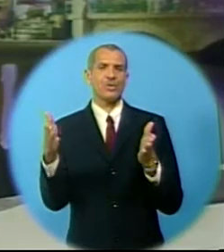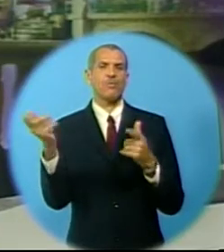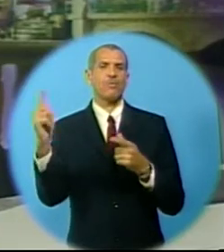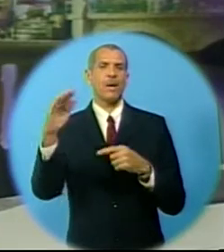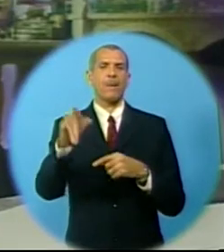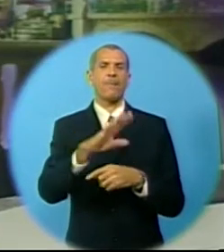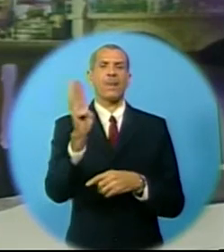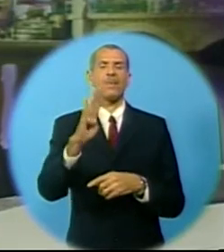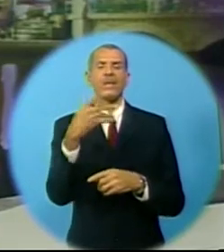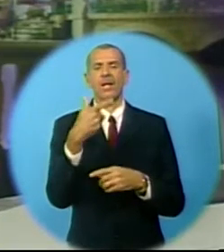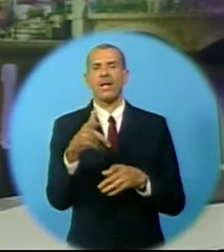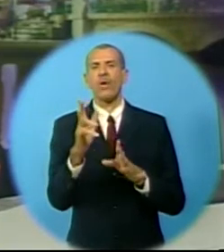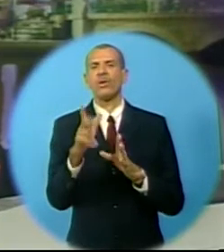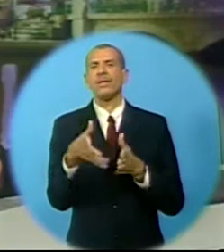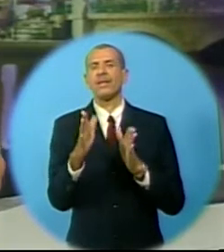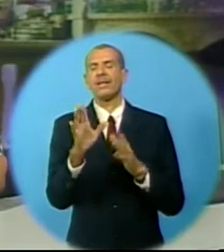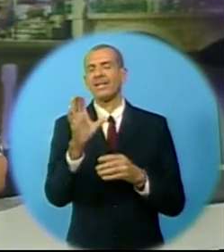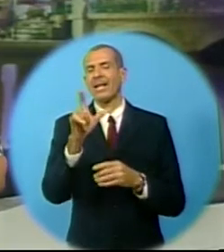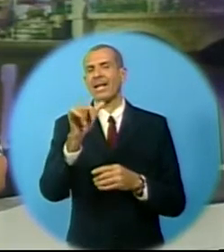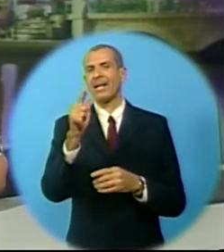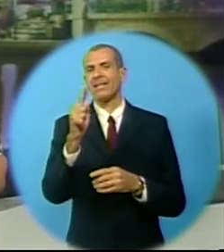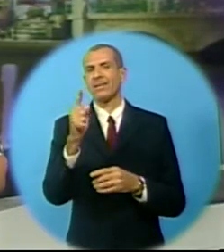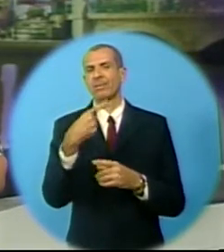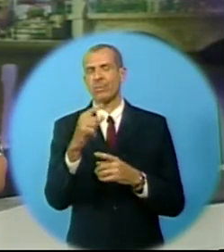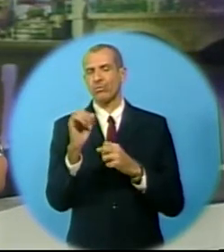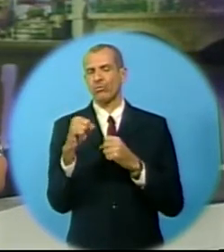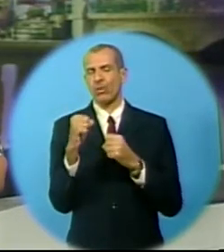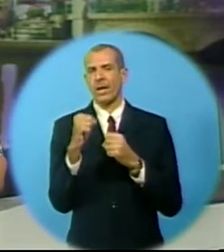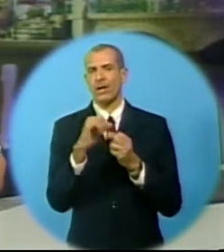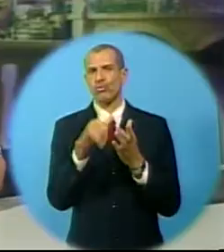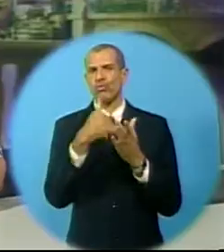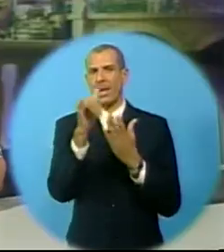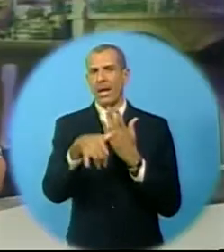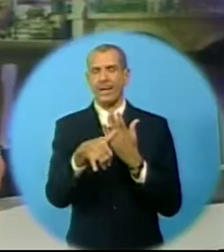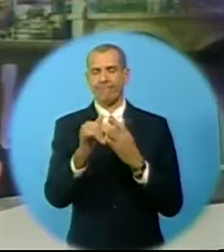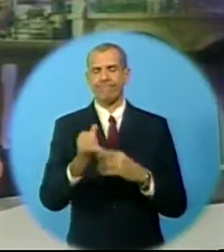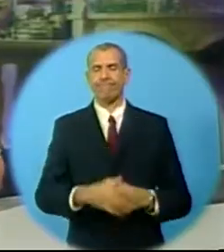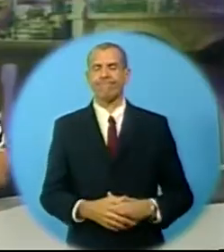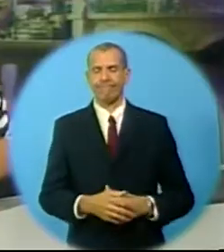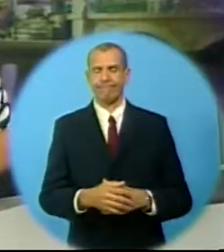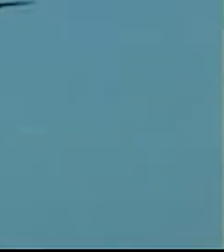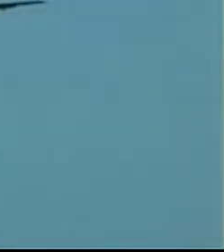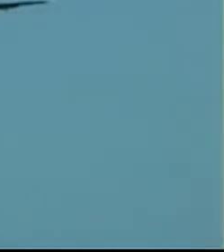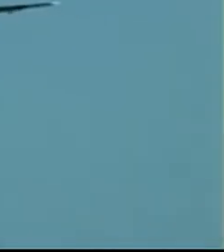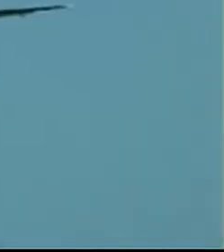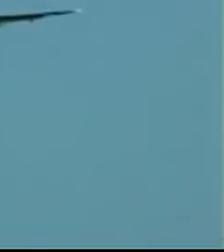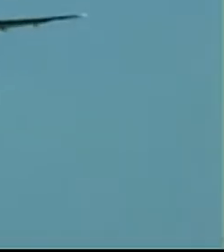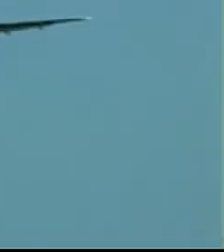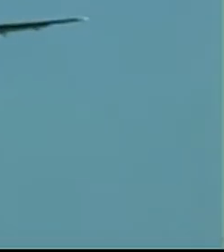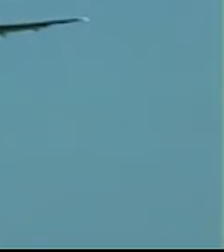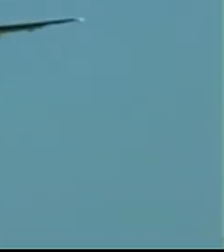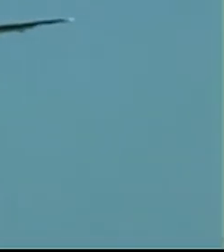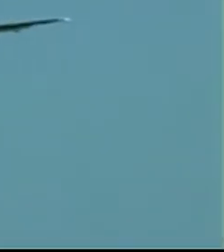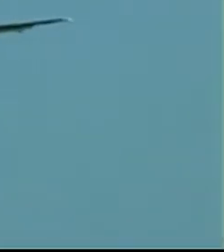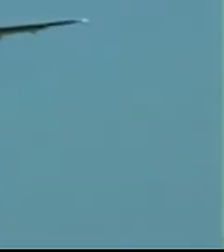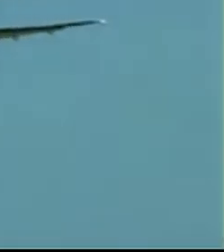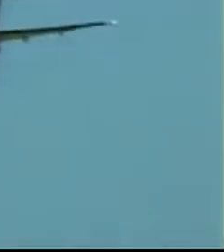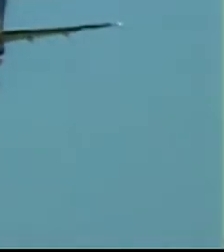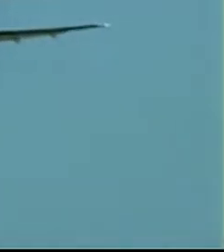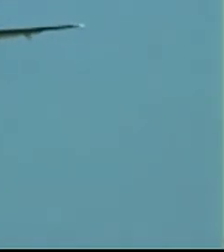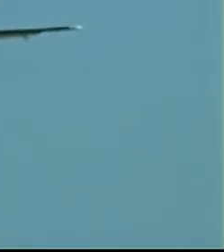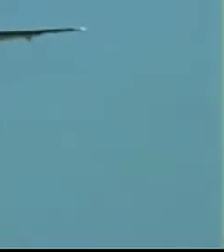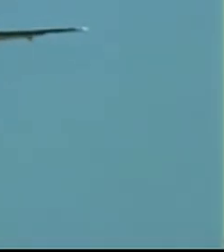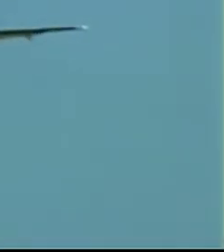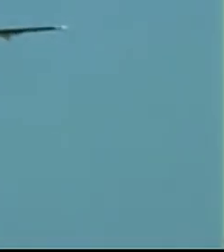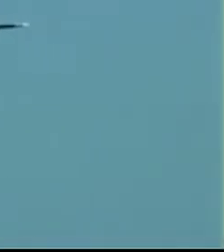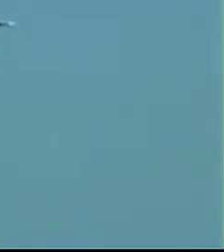Liat record a strong performance in July, and Shane Seeley has the details. Officials from regional carrier Liat